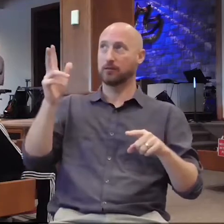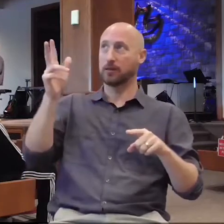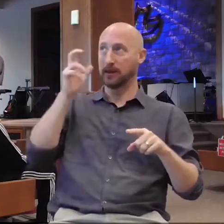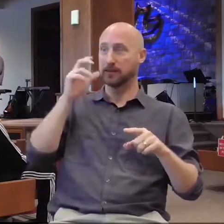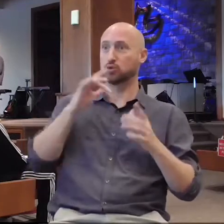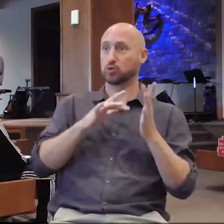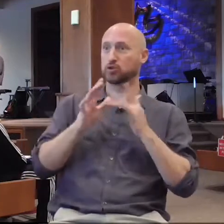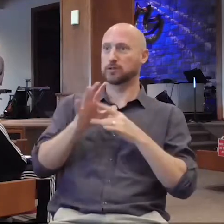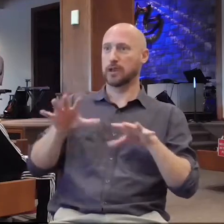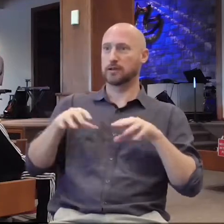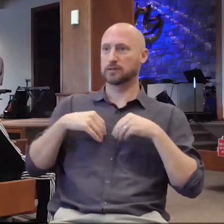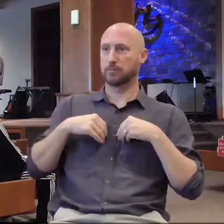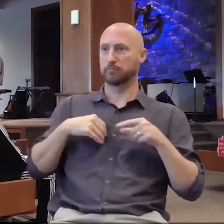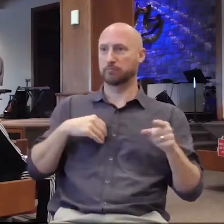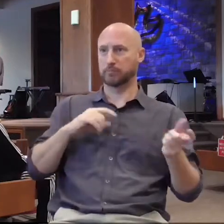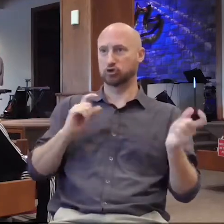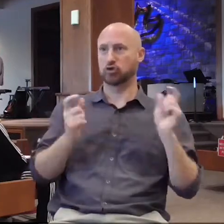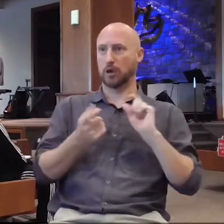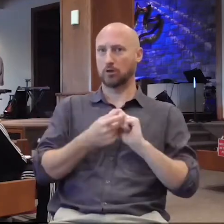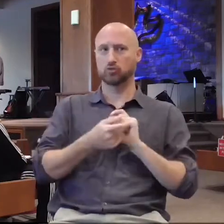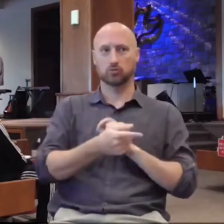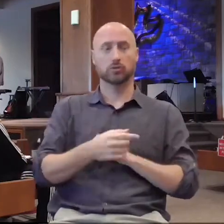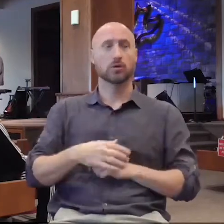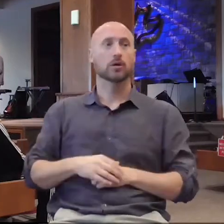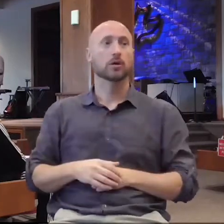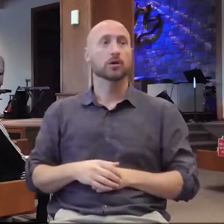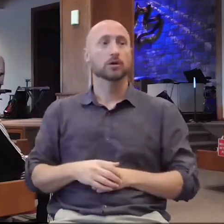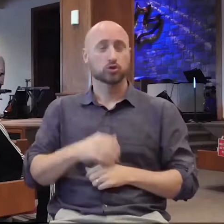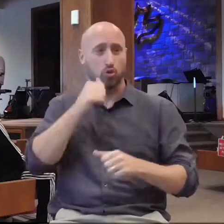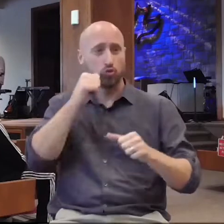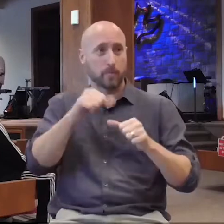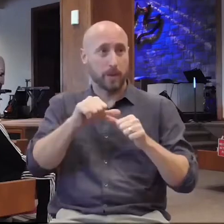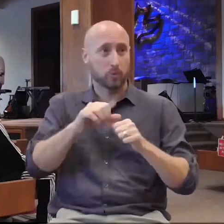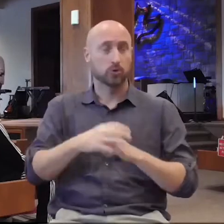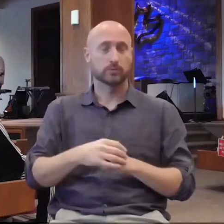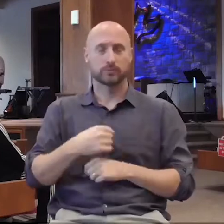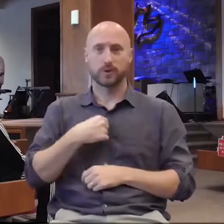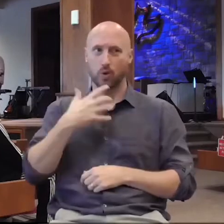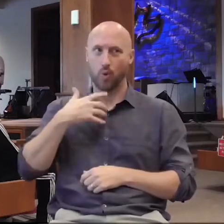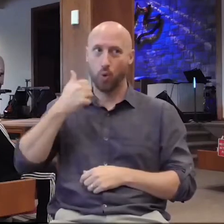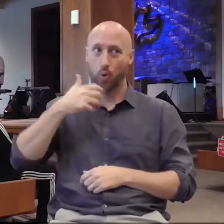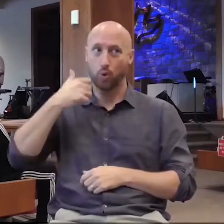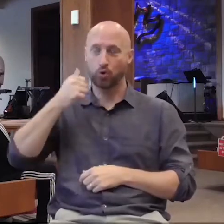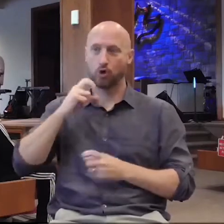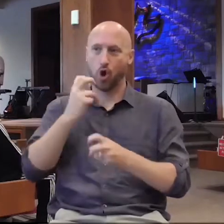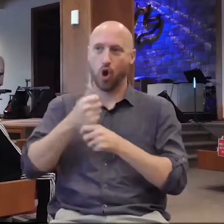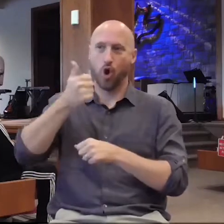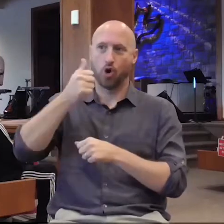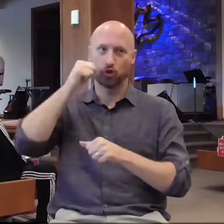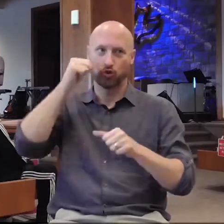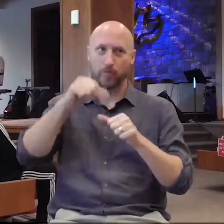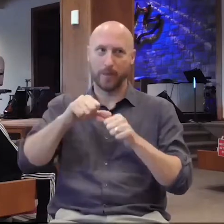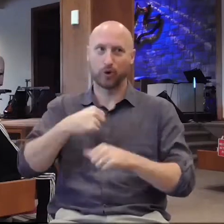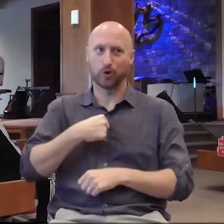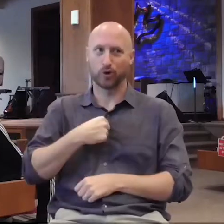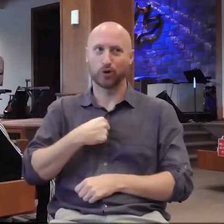do. Remember, and the older I get, the harder that becomes.